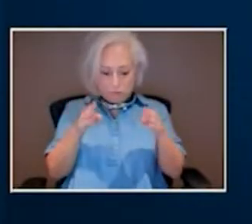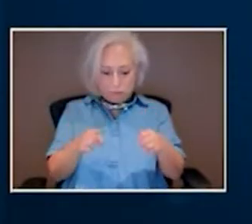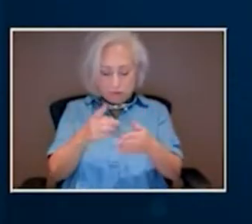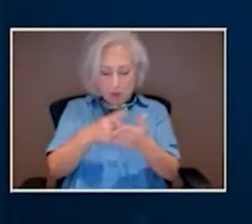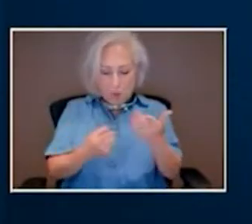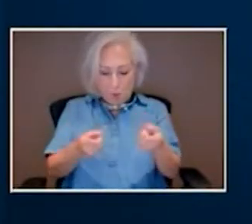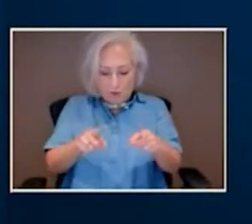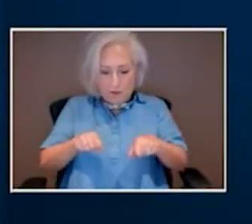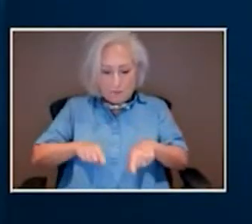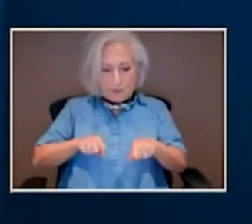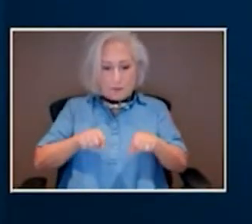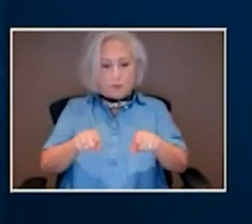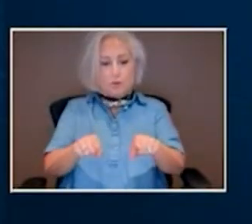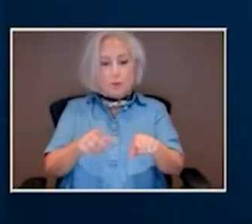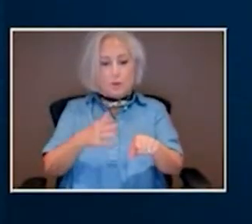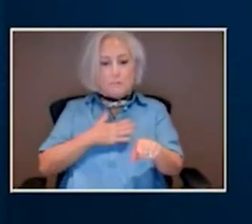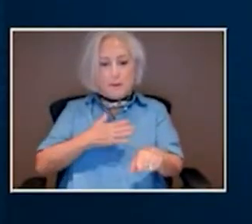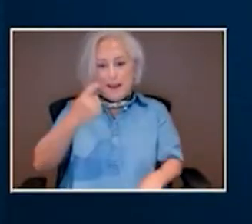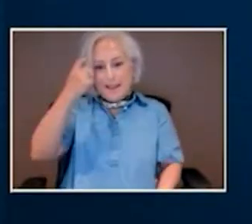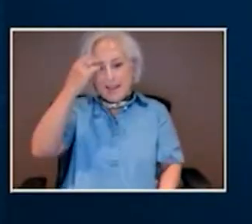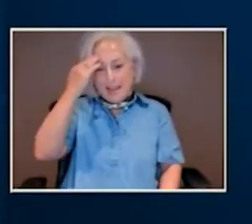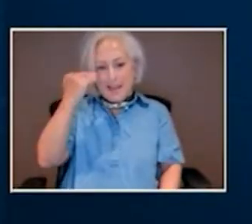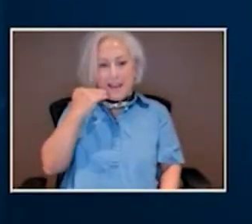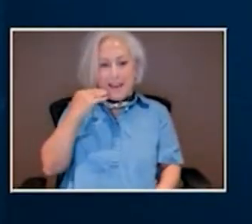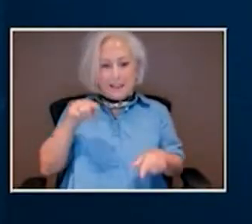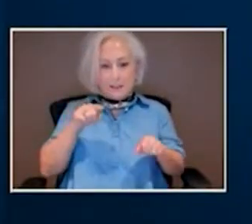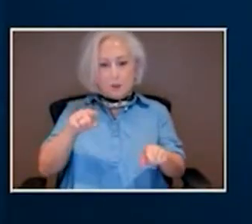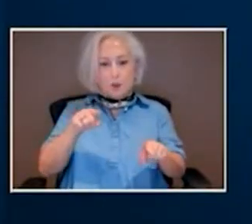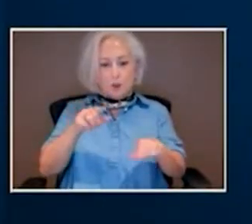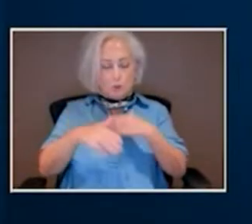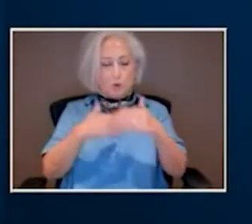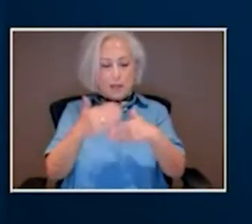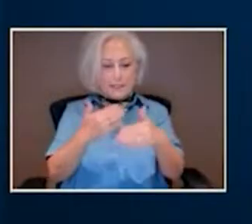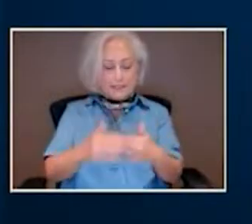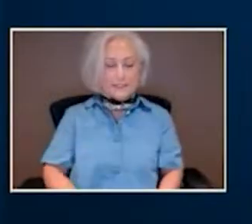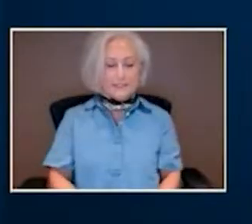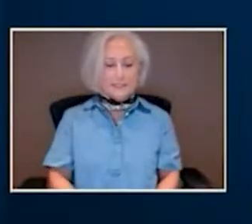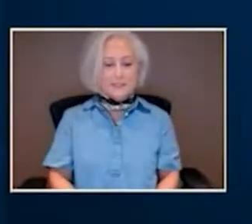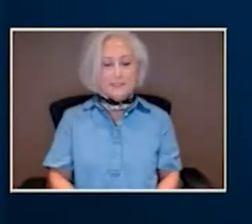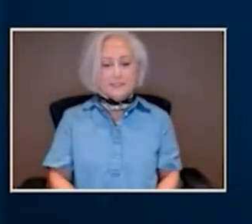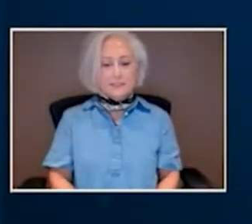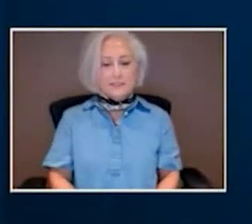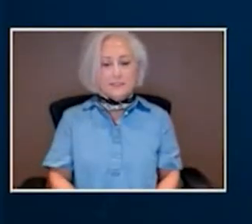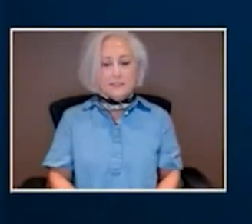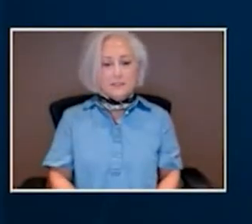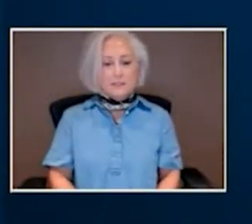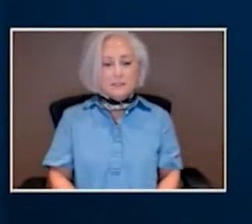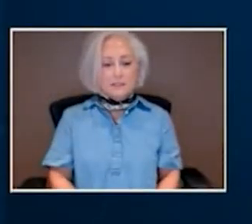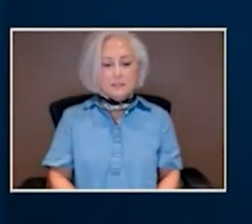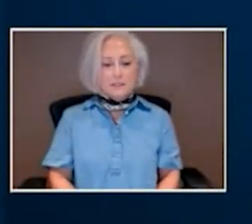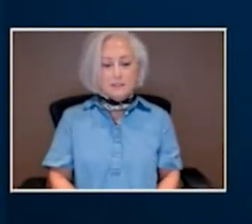on in my head during this whole process. And it helped with